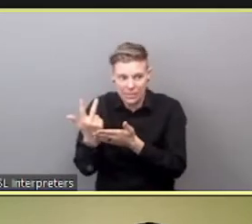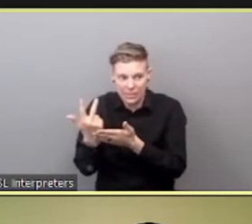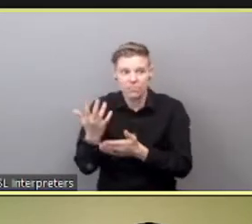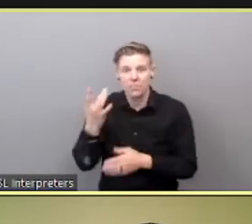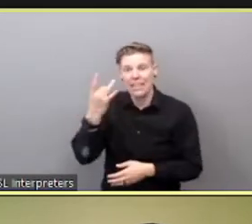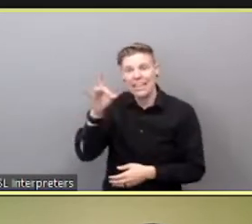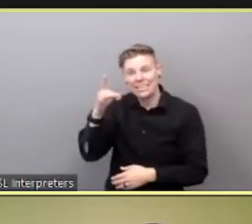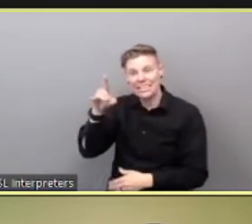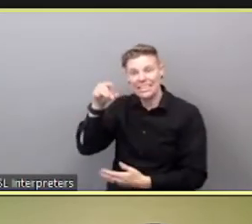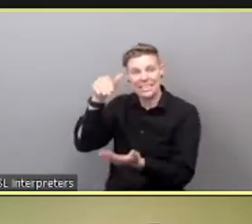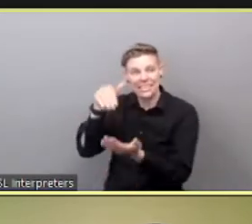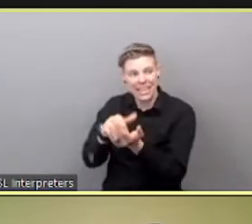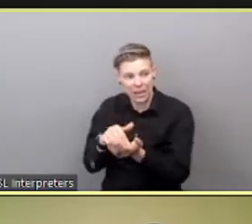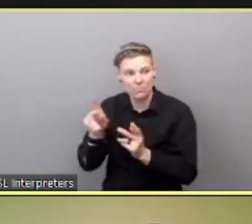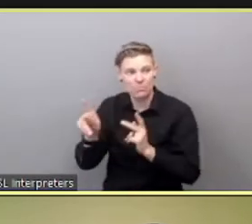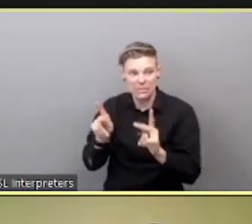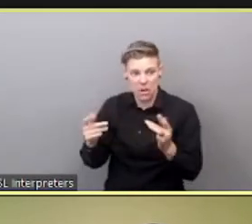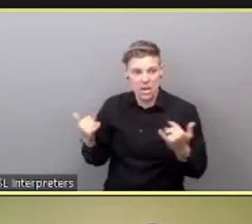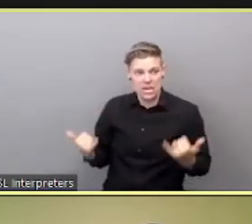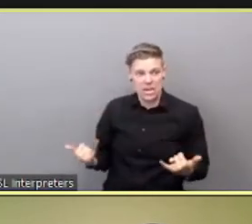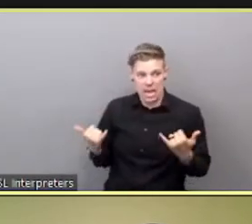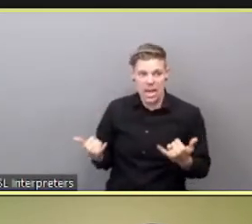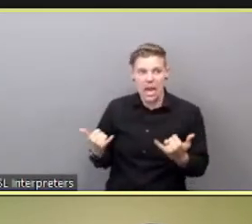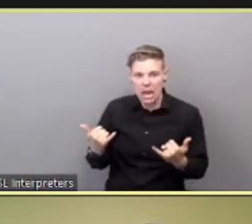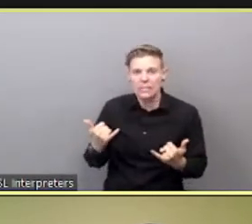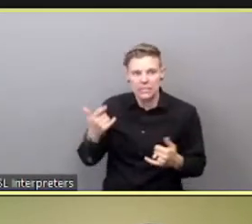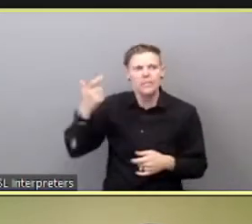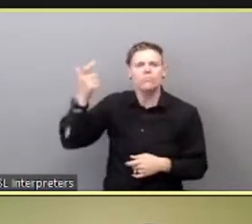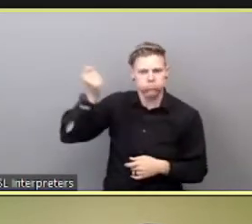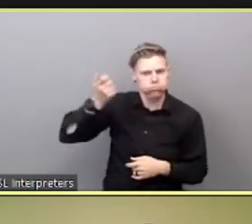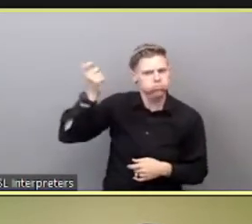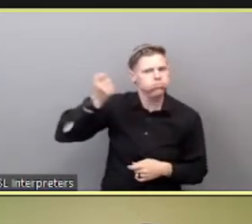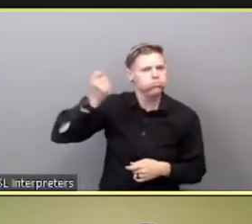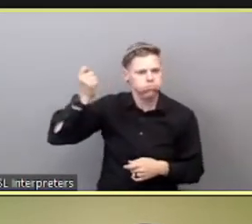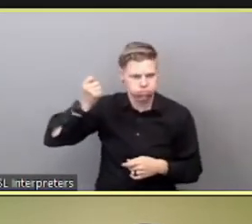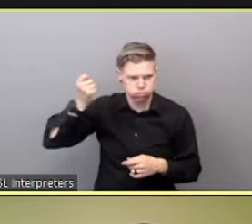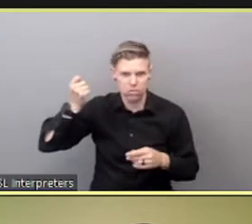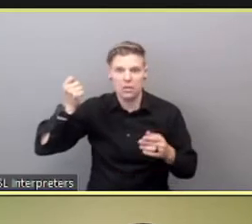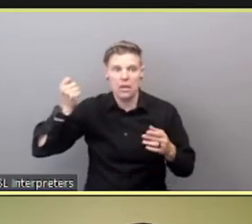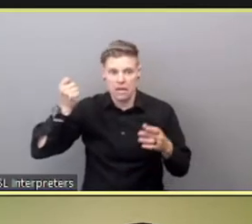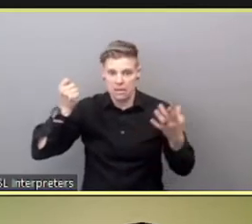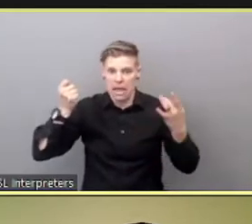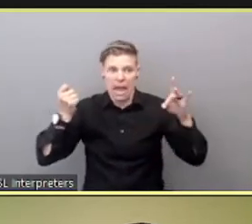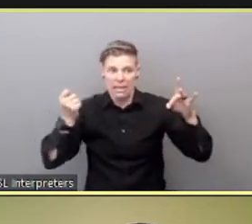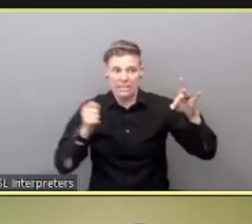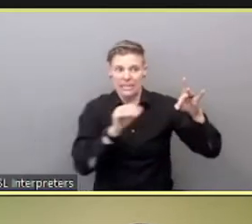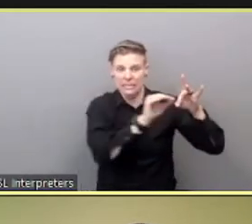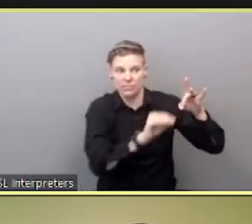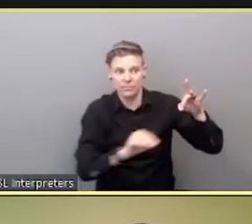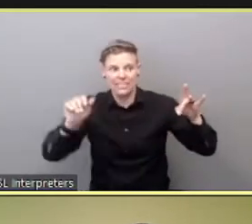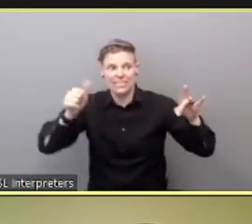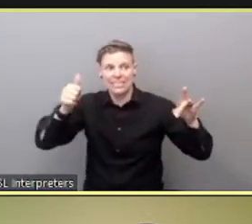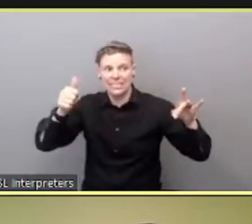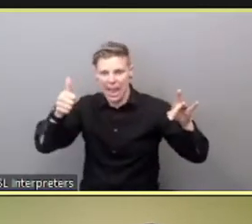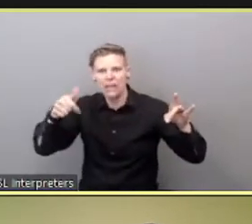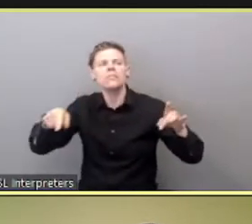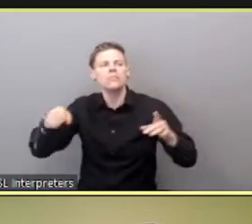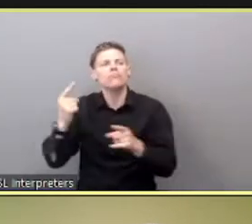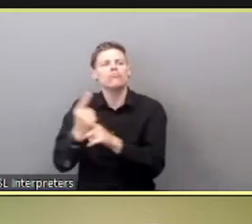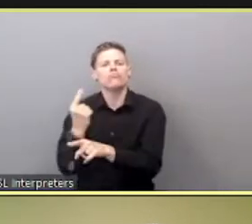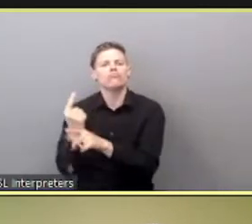3-week period. Just over 10,000 of them on standard unemployment benefits, which is what the